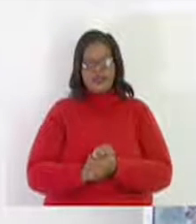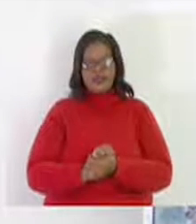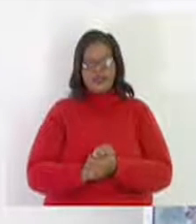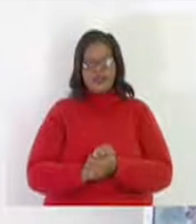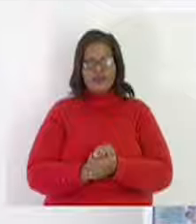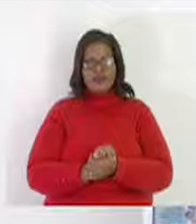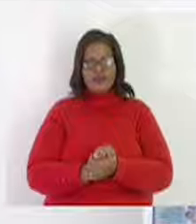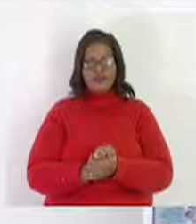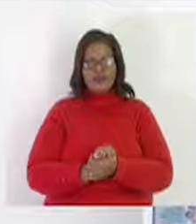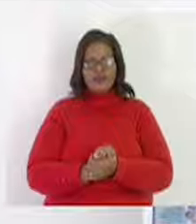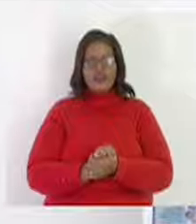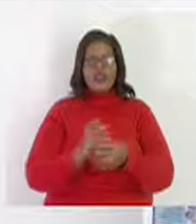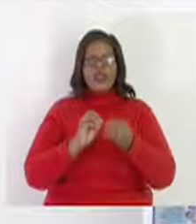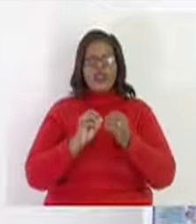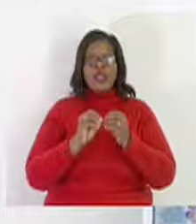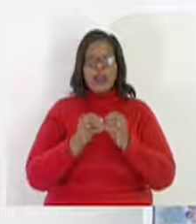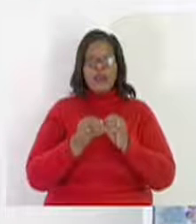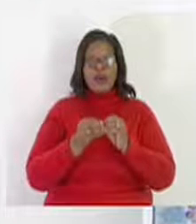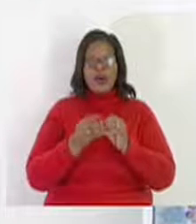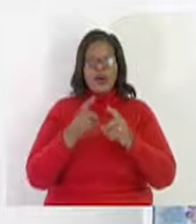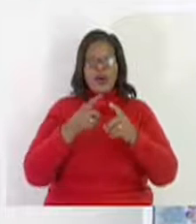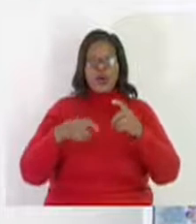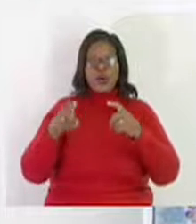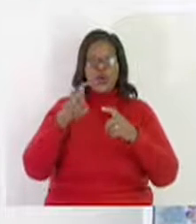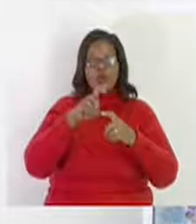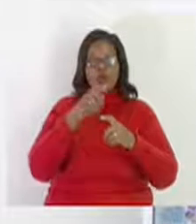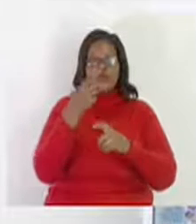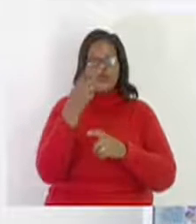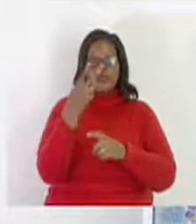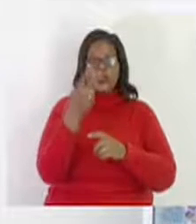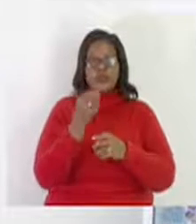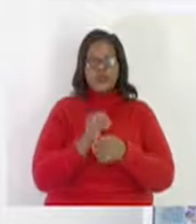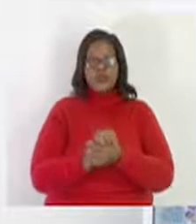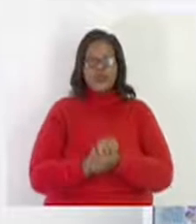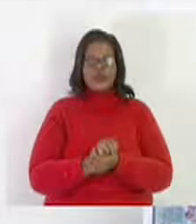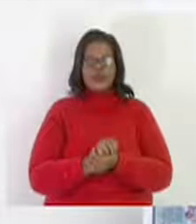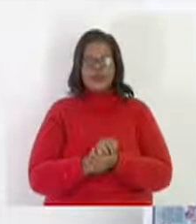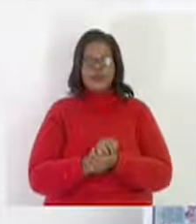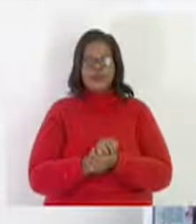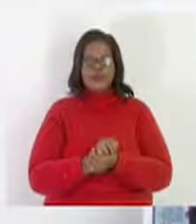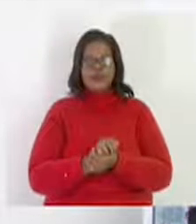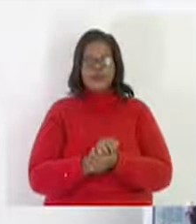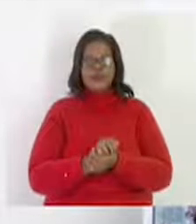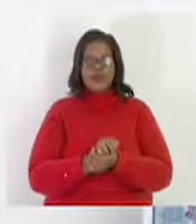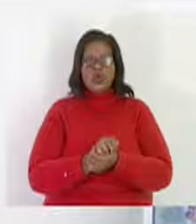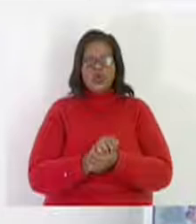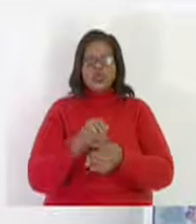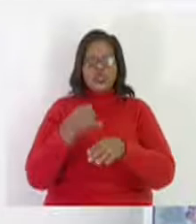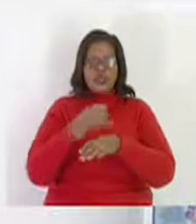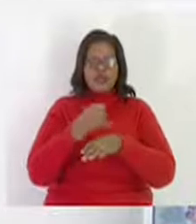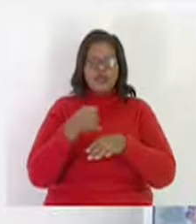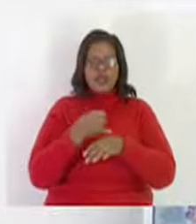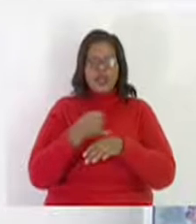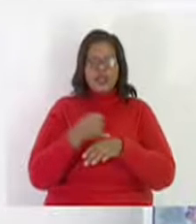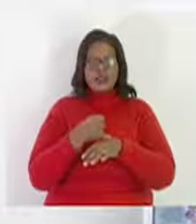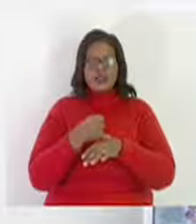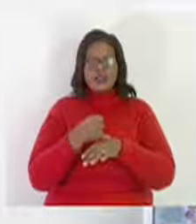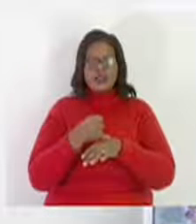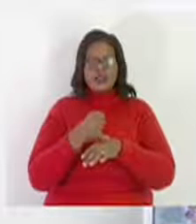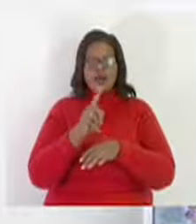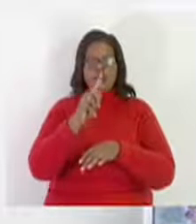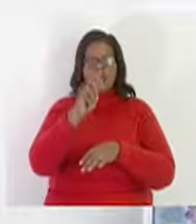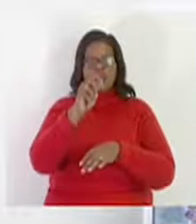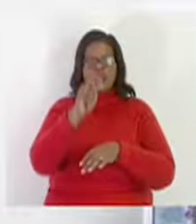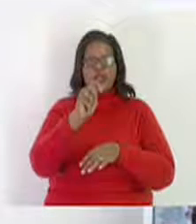So the number we are rounding off will be 2, which is in position of